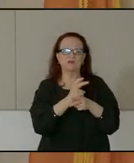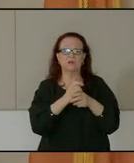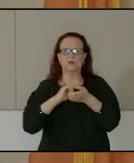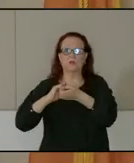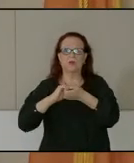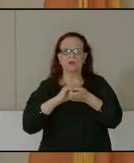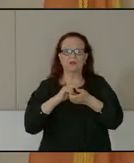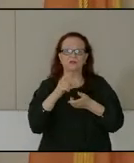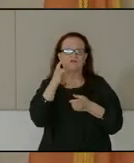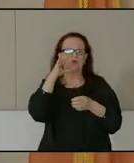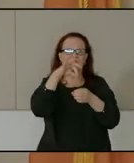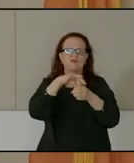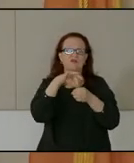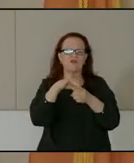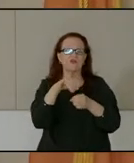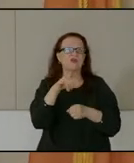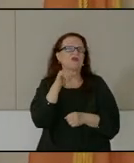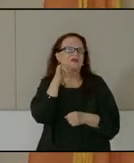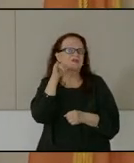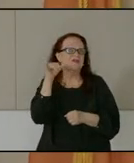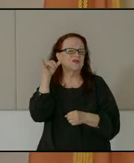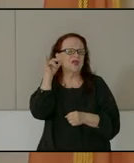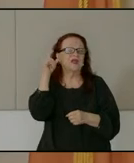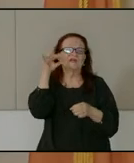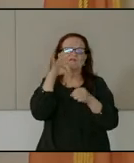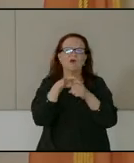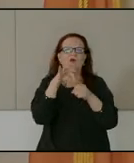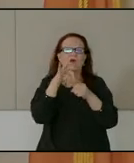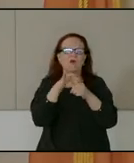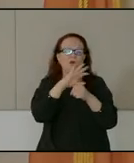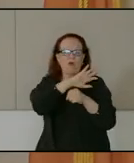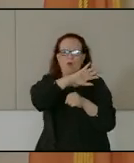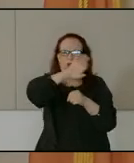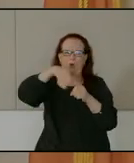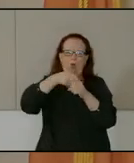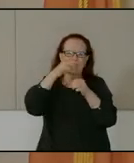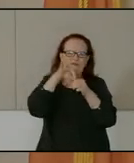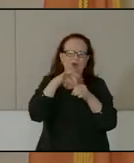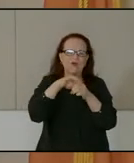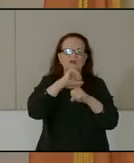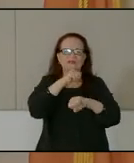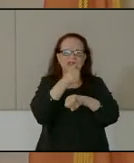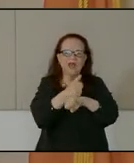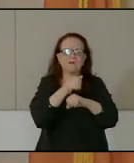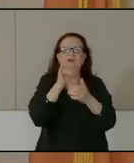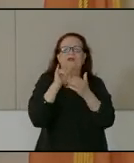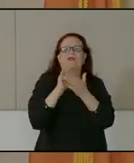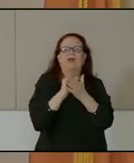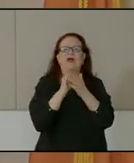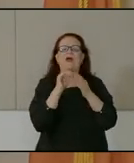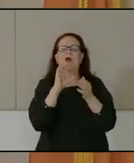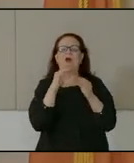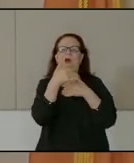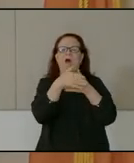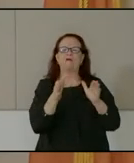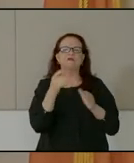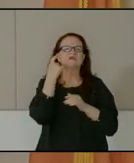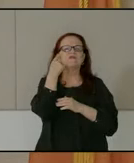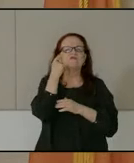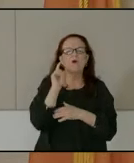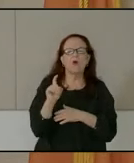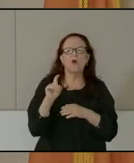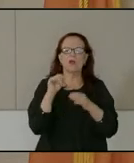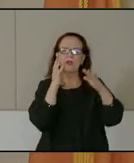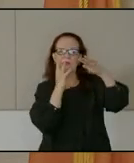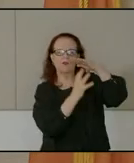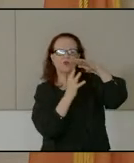vote yesterday, for unanimous vote to establish the Office of Immigration and Refugees Affairs. For short, we call